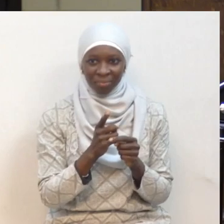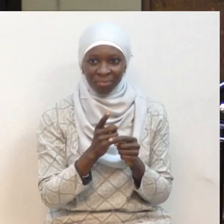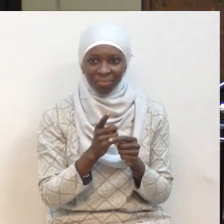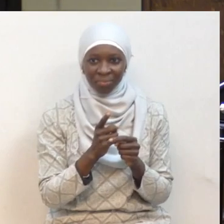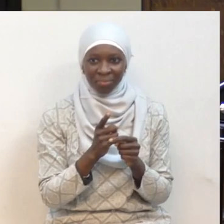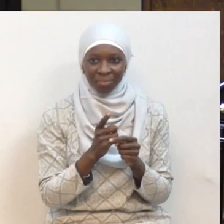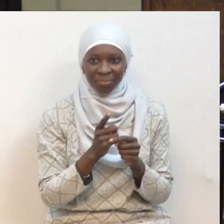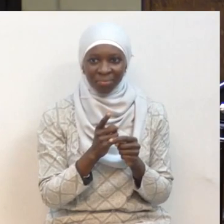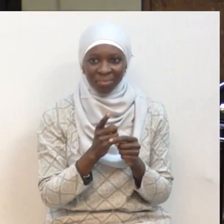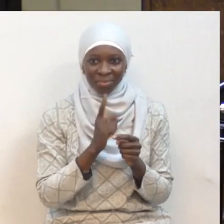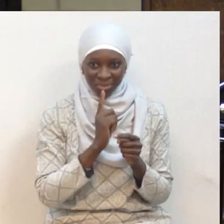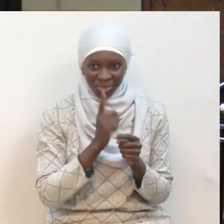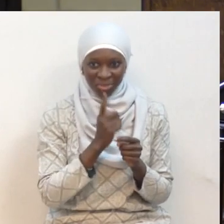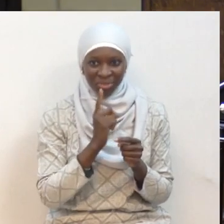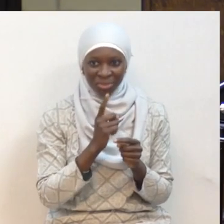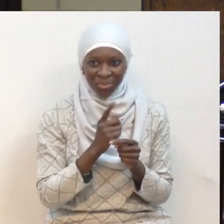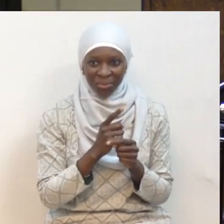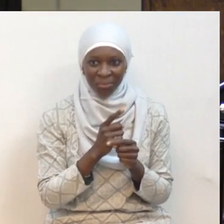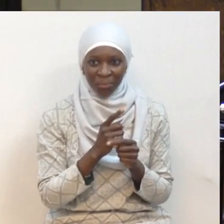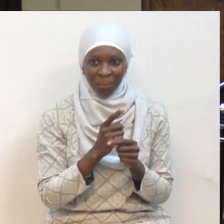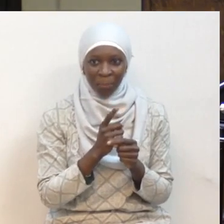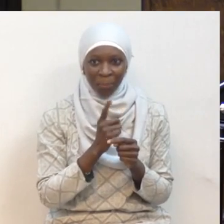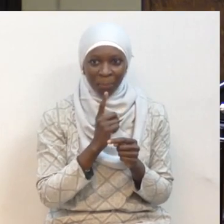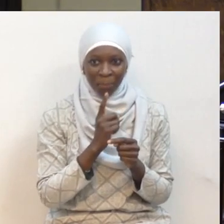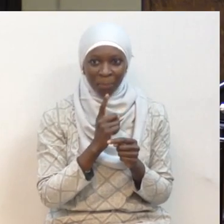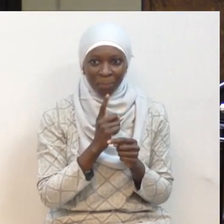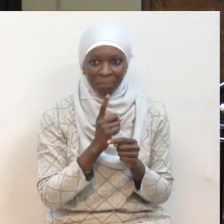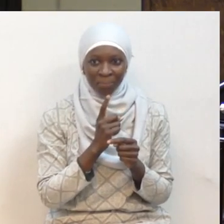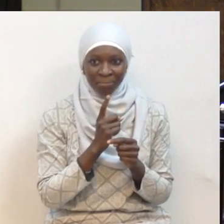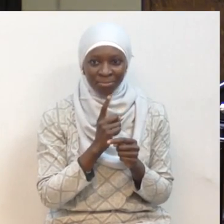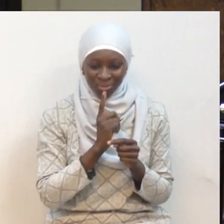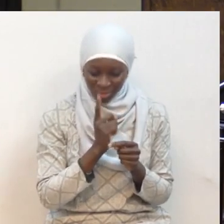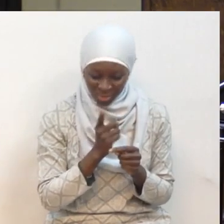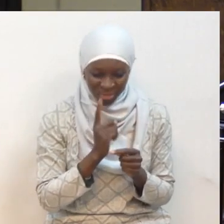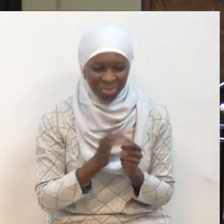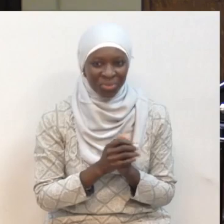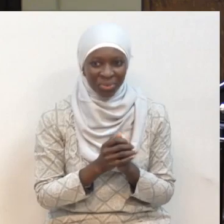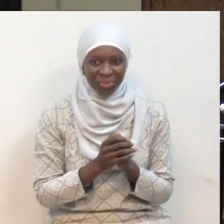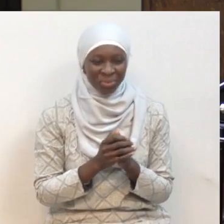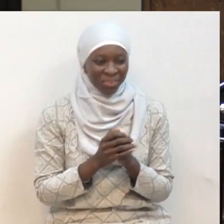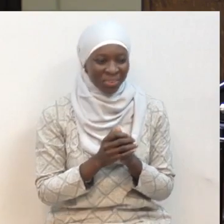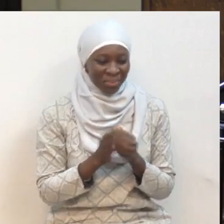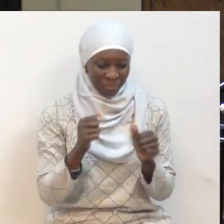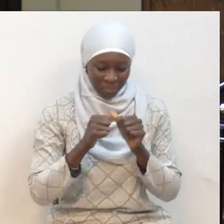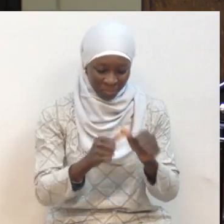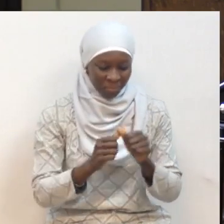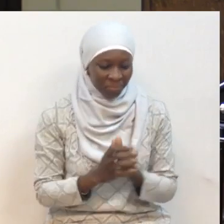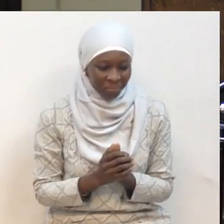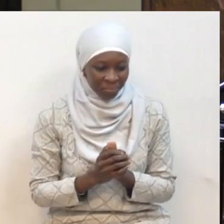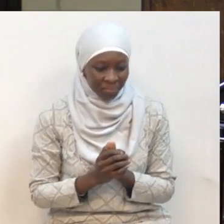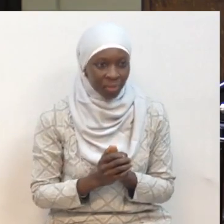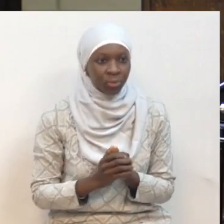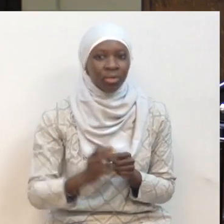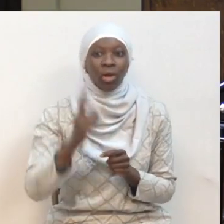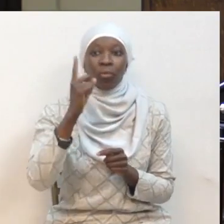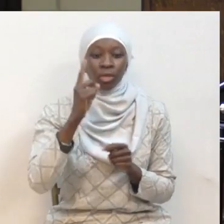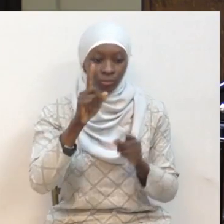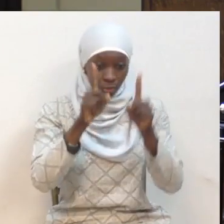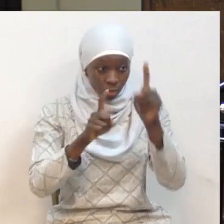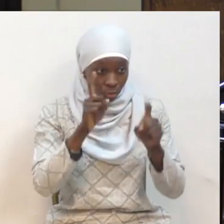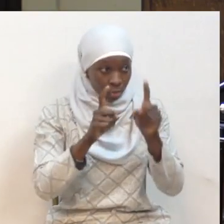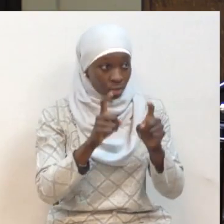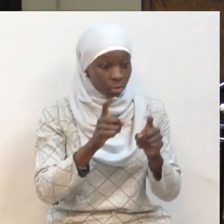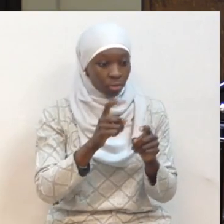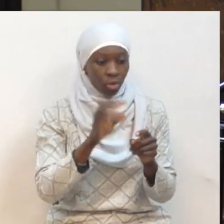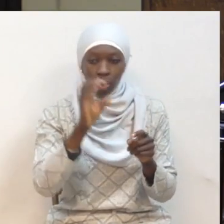purely innocent. One of the questions Umar raised, radiallahu anhu arda, he said, aren't you the messenger of